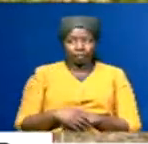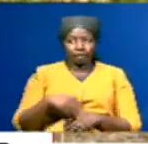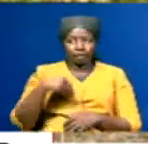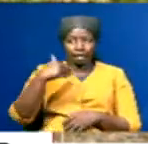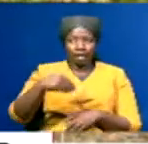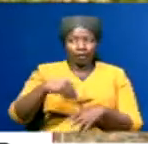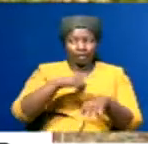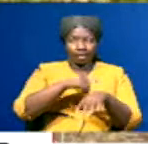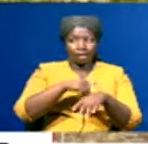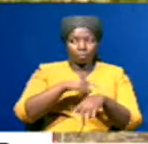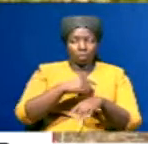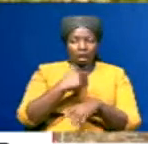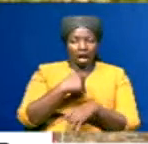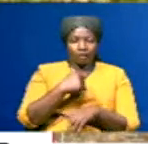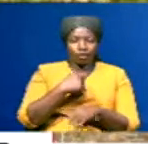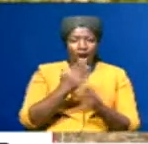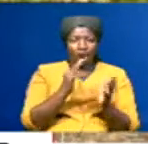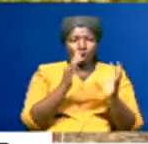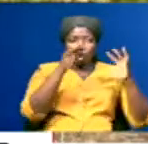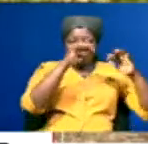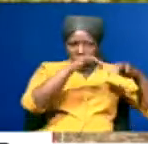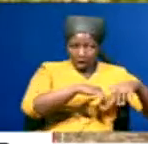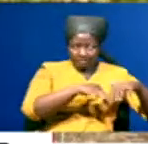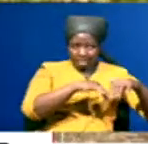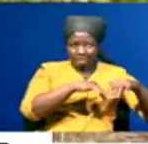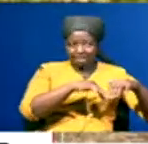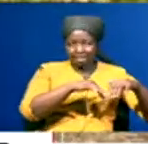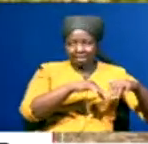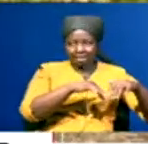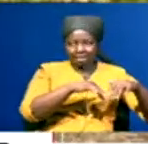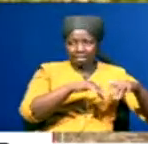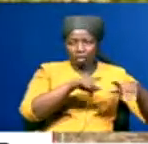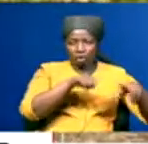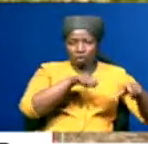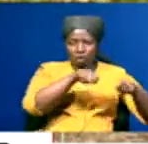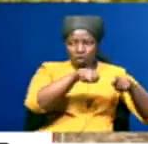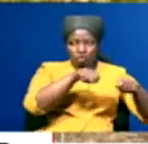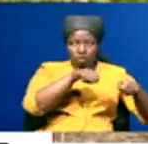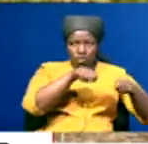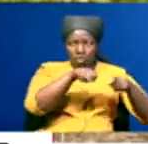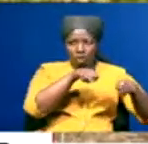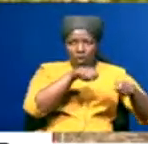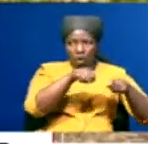is a conference run by the